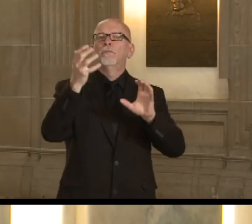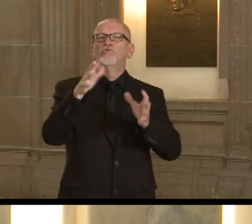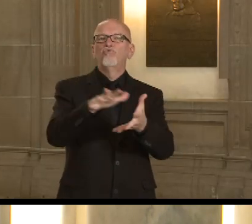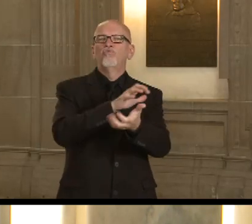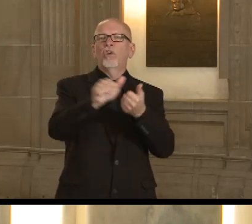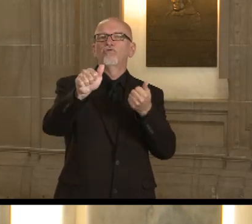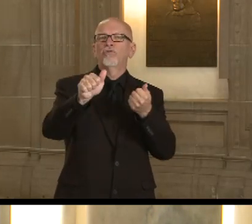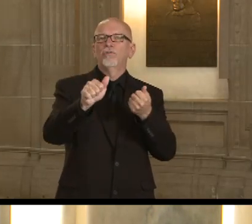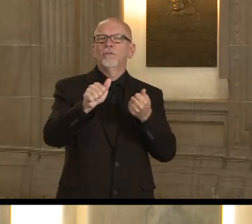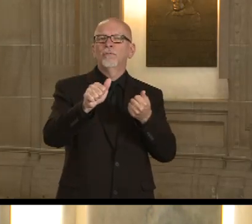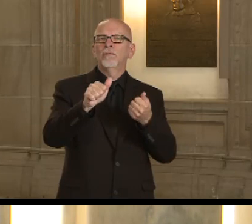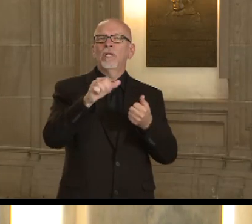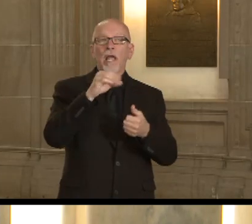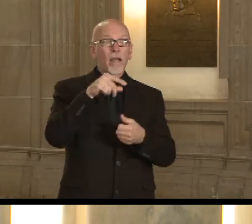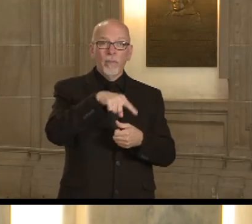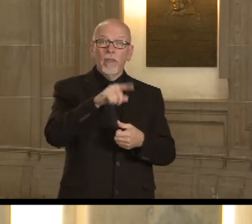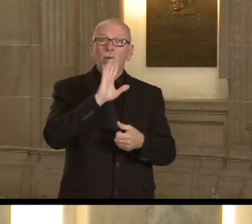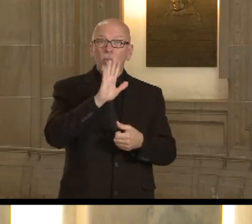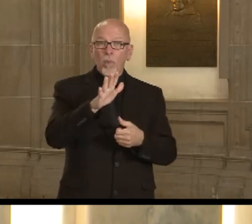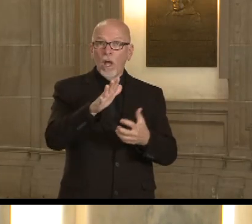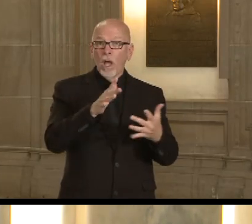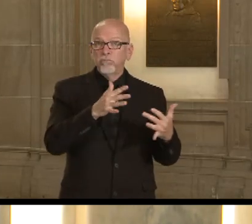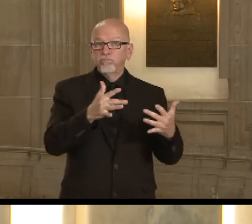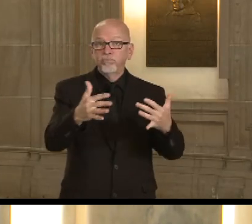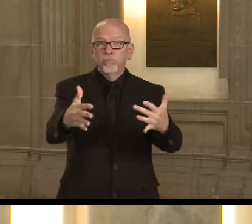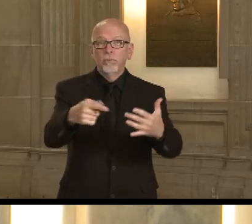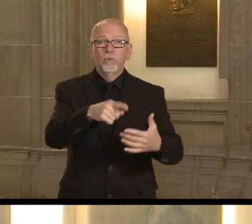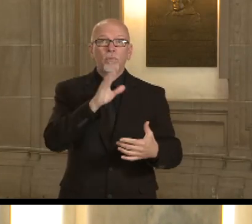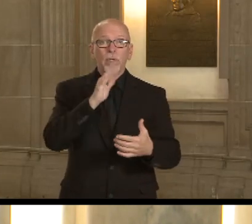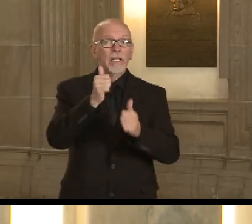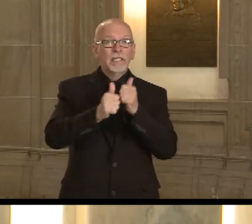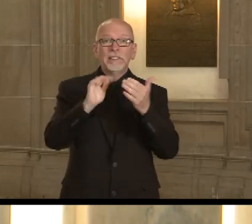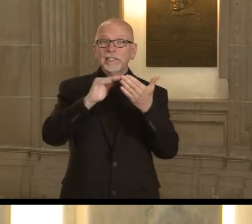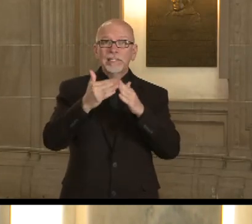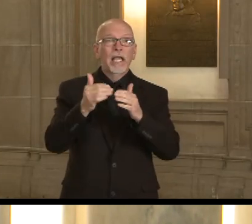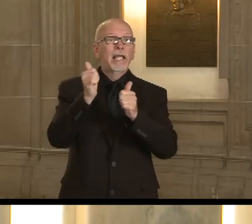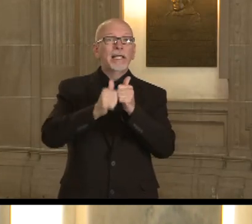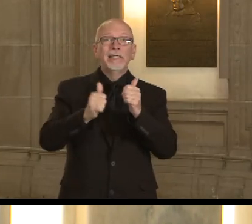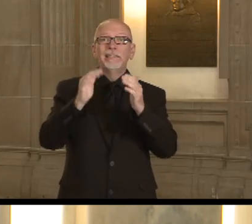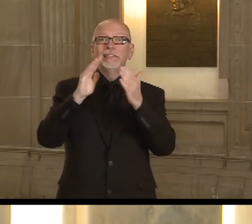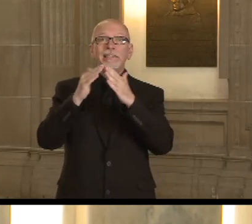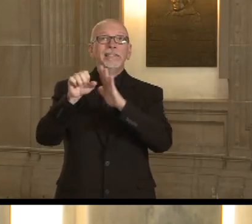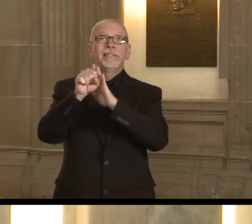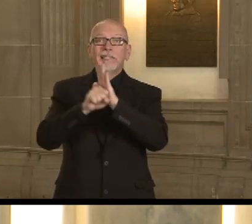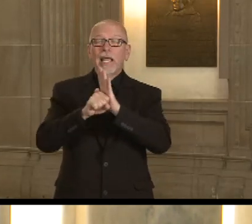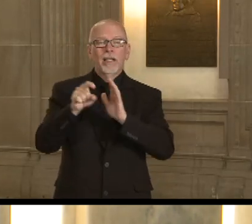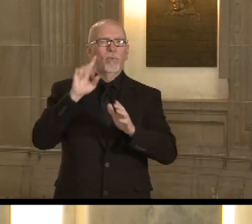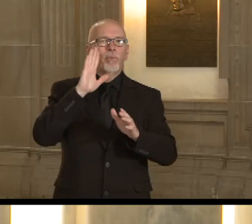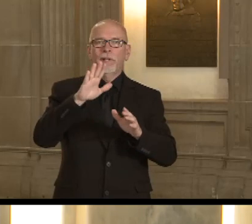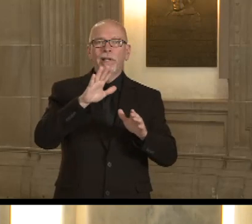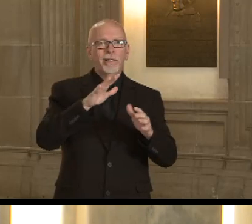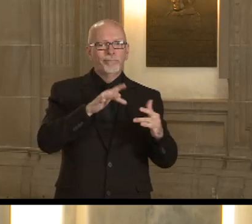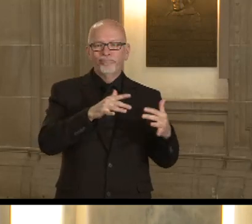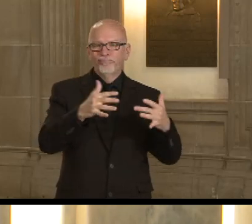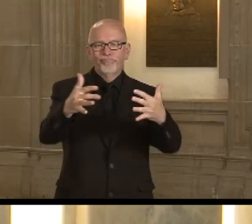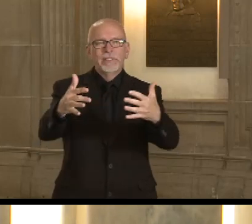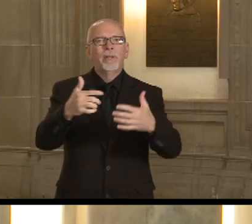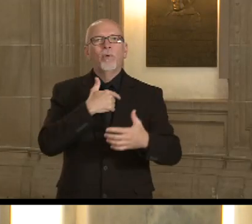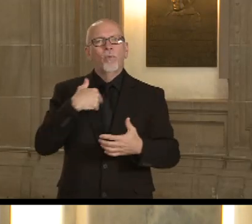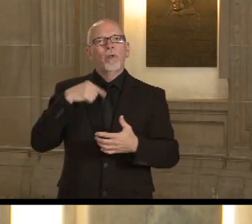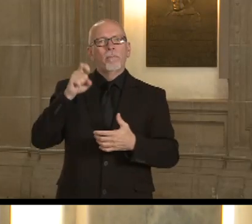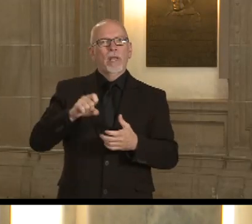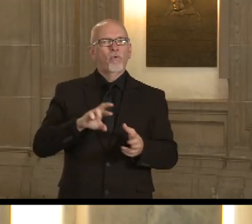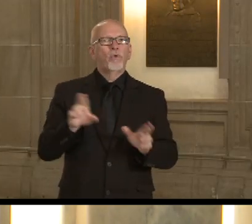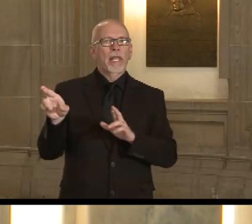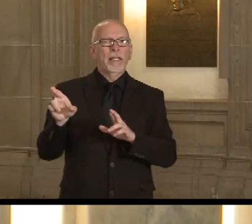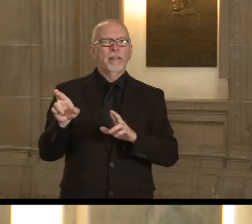destruction in their path. And they will move on, town to town, city to city, state to state. And we have to be